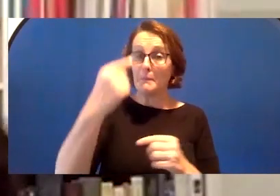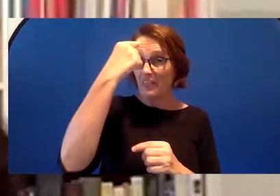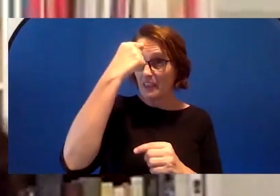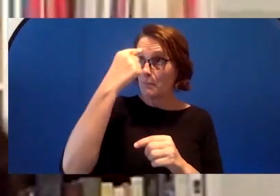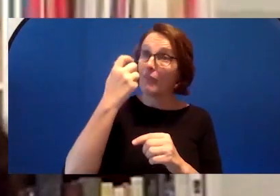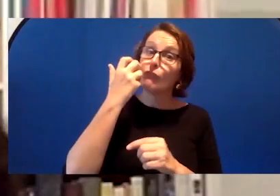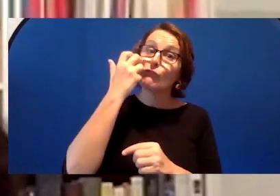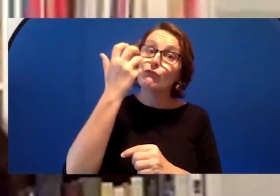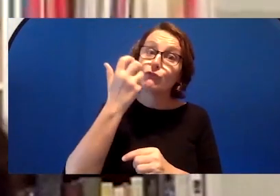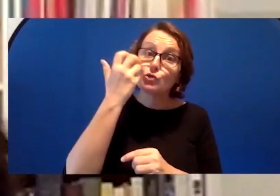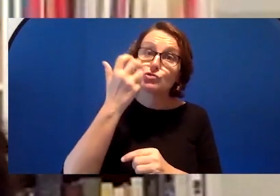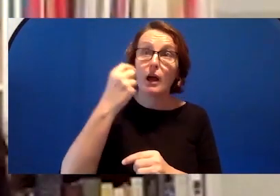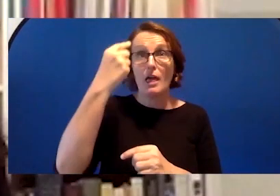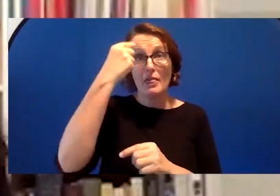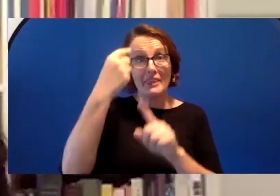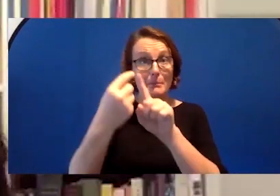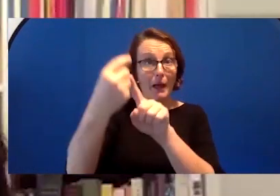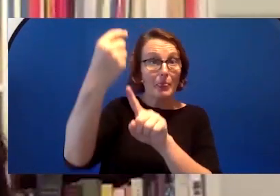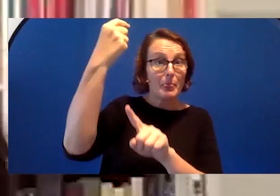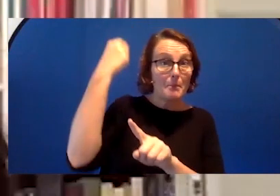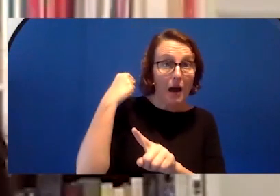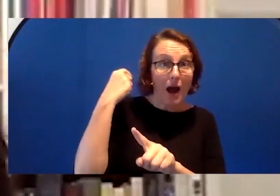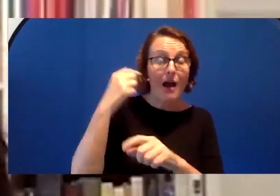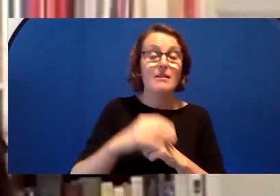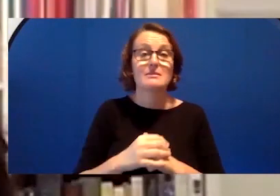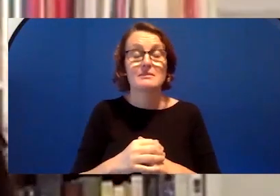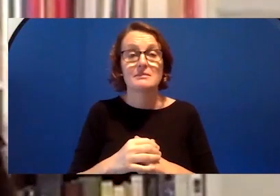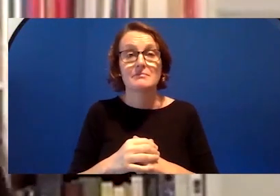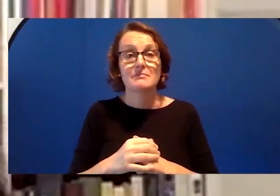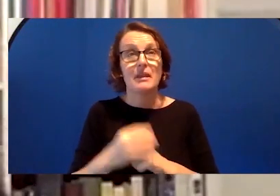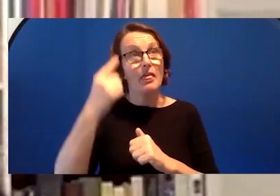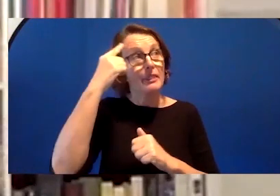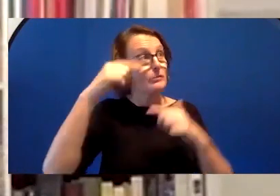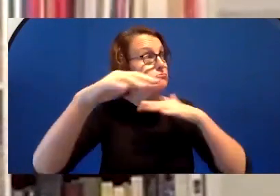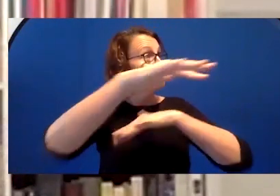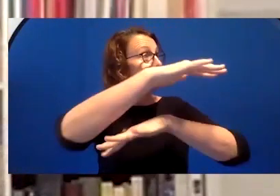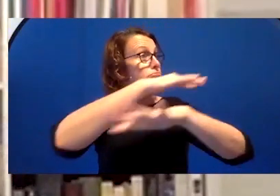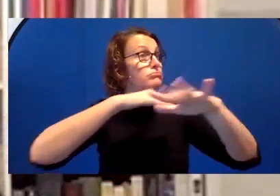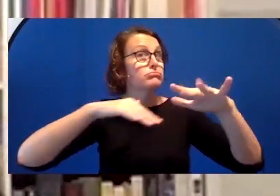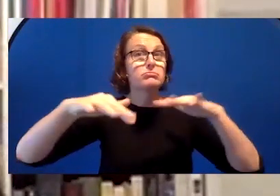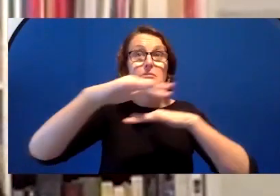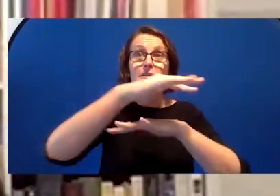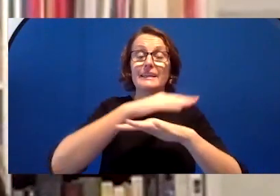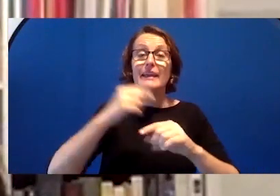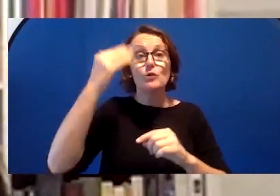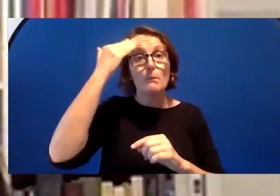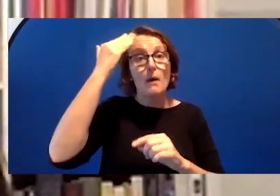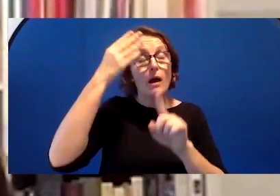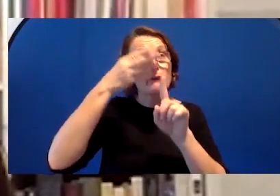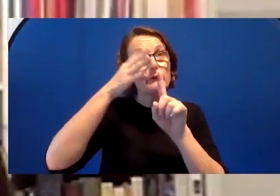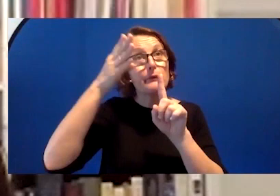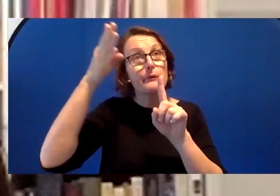maybe to other sensations or sounds in your environment, when your mind wanders, just notice where it has taken